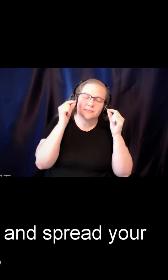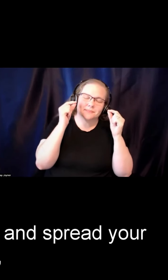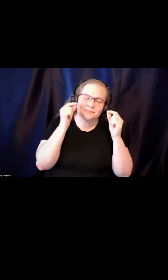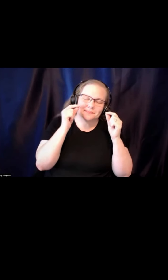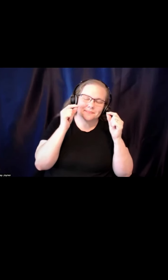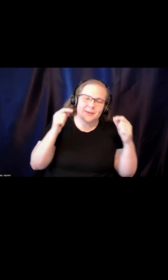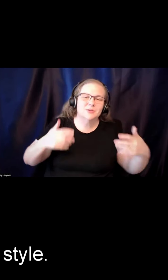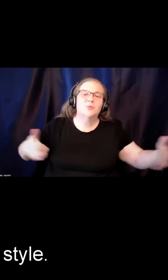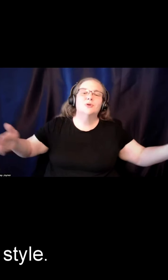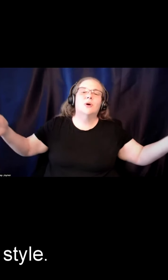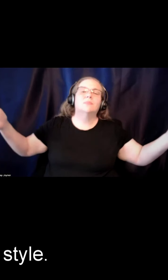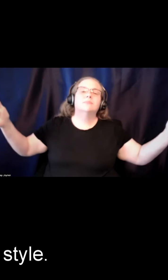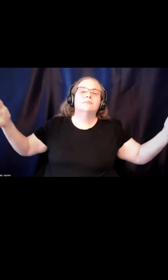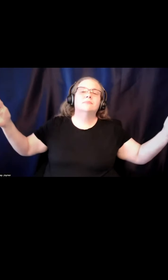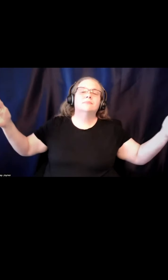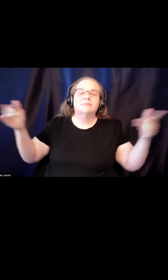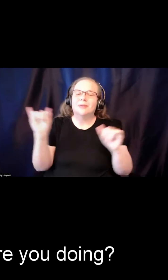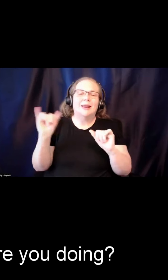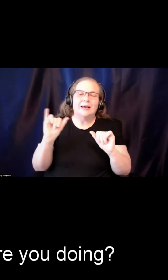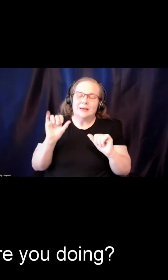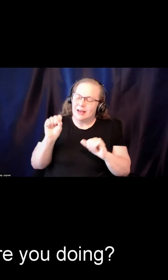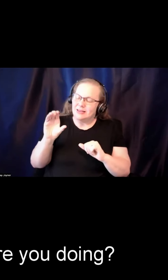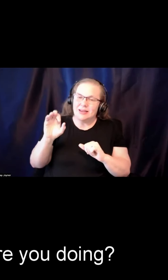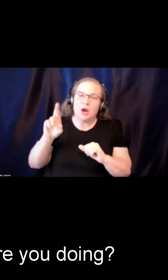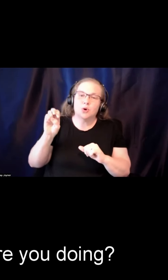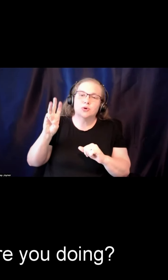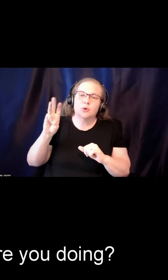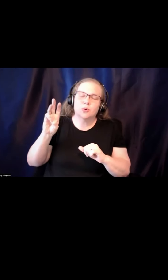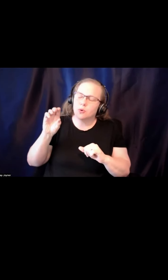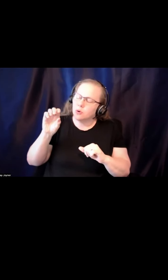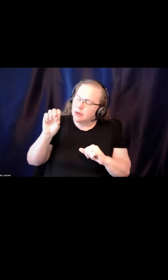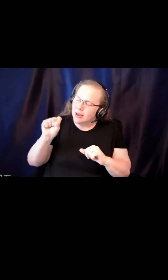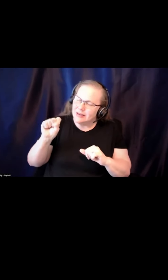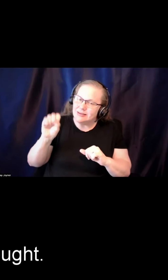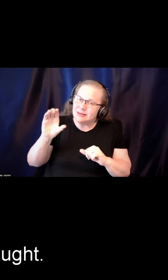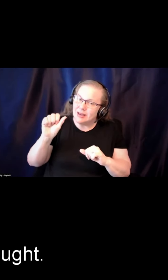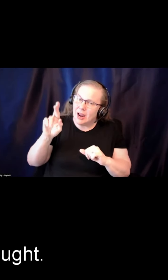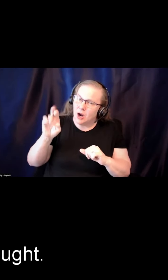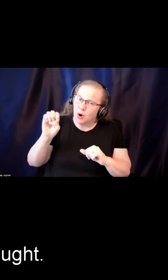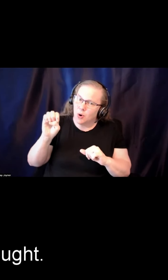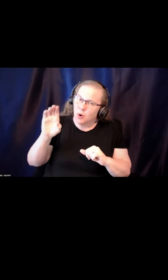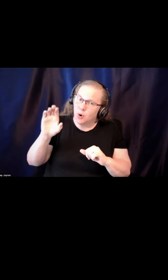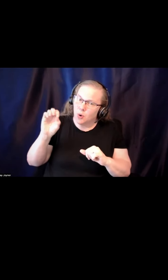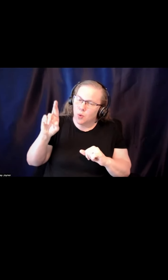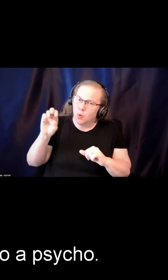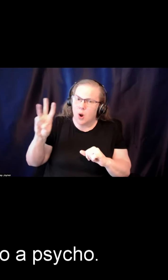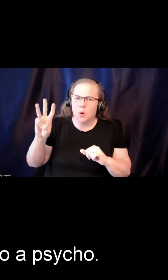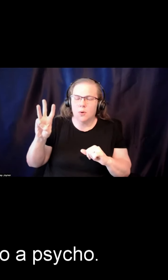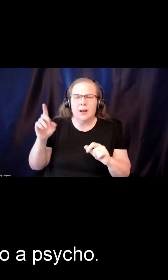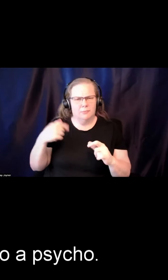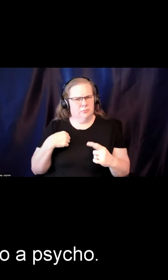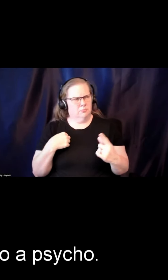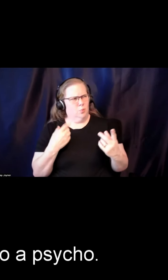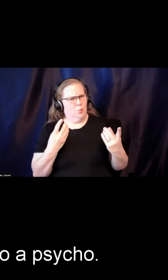spread your arms, scarecrow style. What on earth were you doing? Now, I thought,